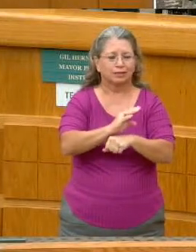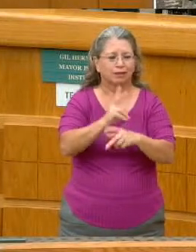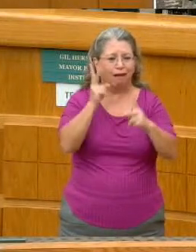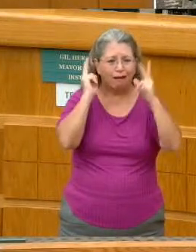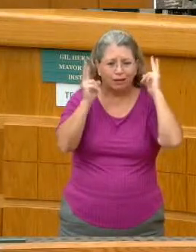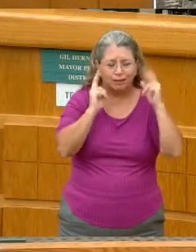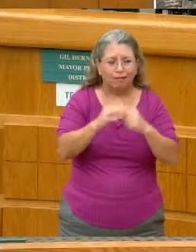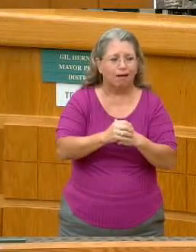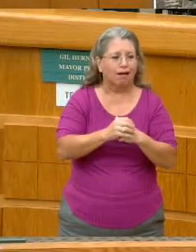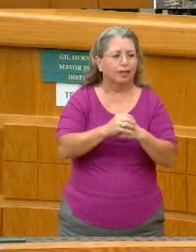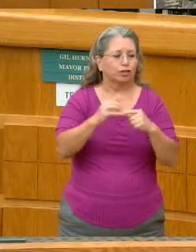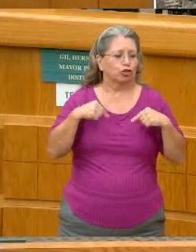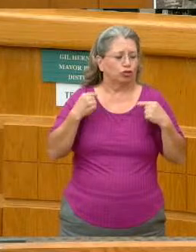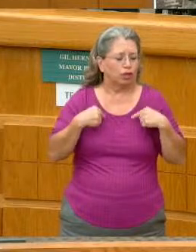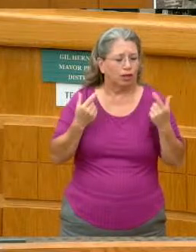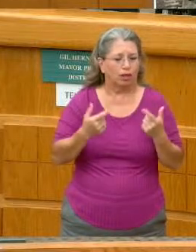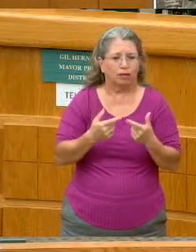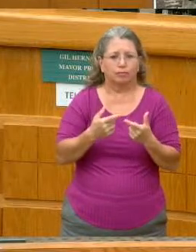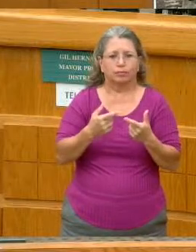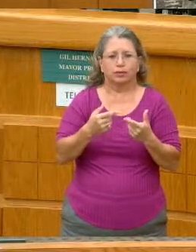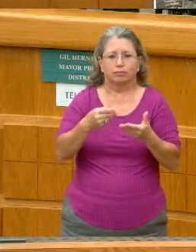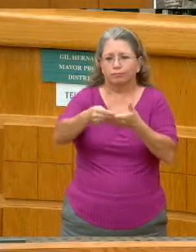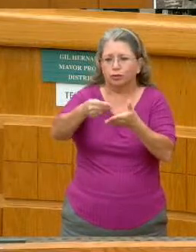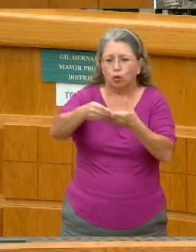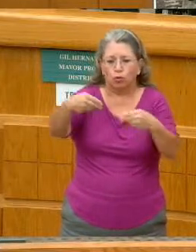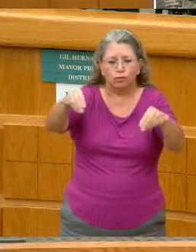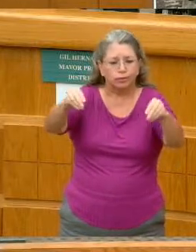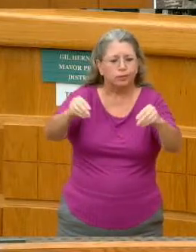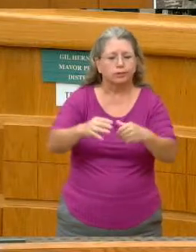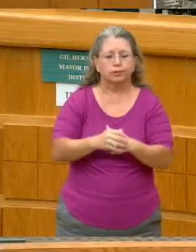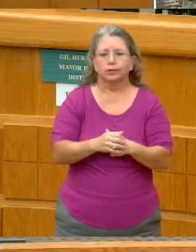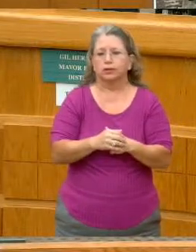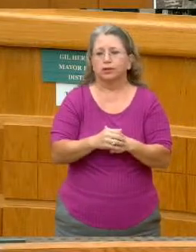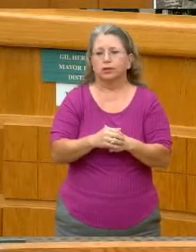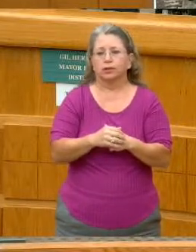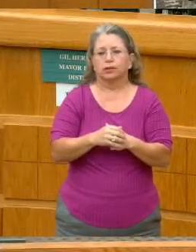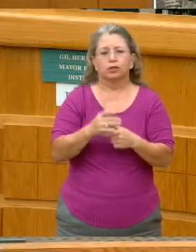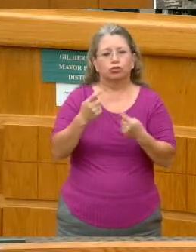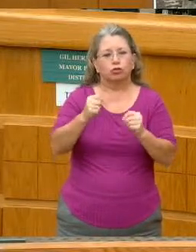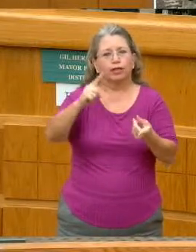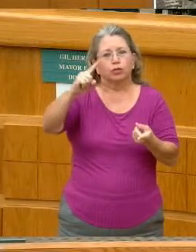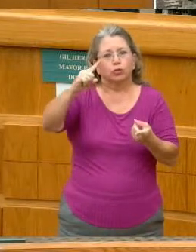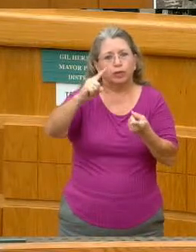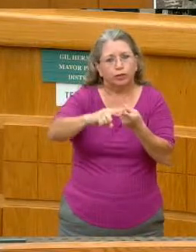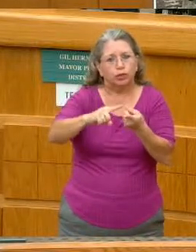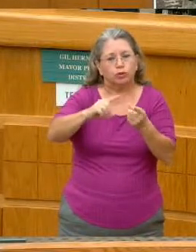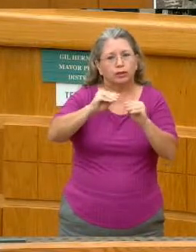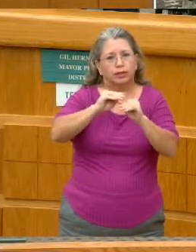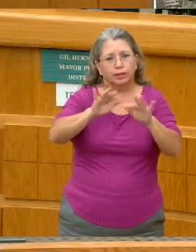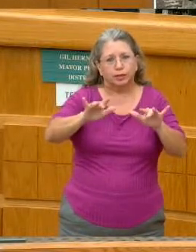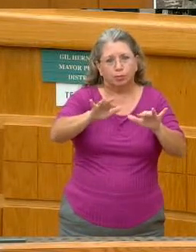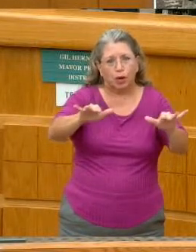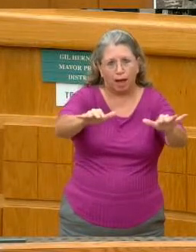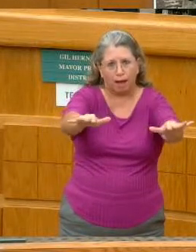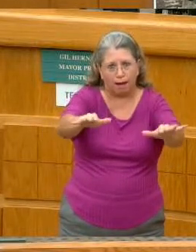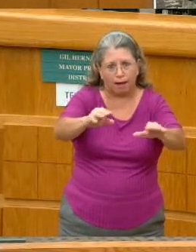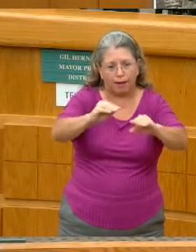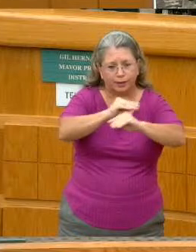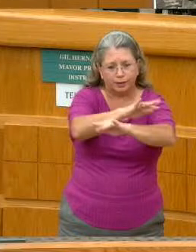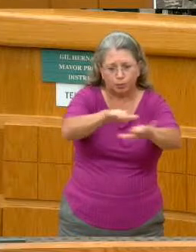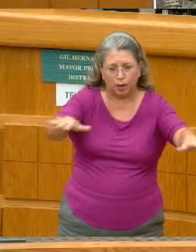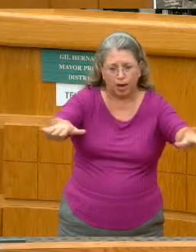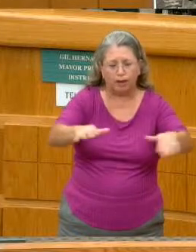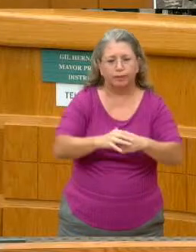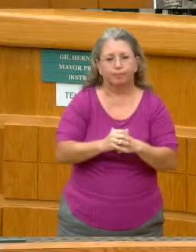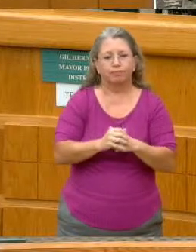we did to prevent the spread. And many things that we've done were focused at improving capacity, including restrictions